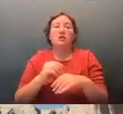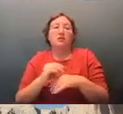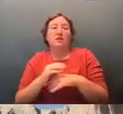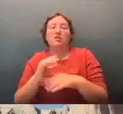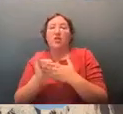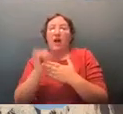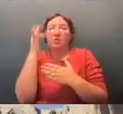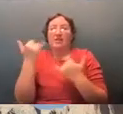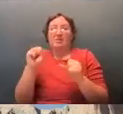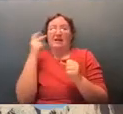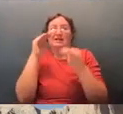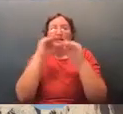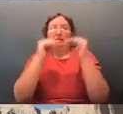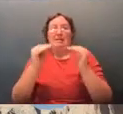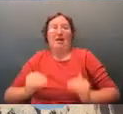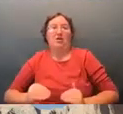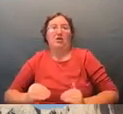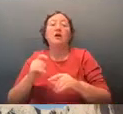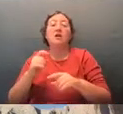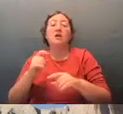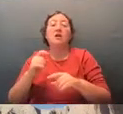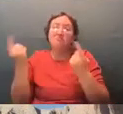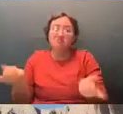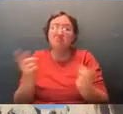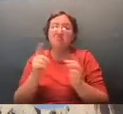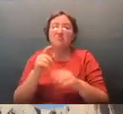Over time, this rock has been